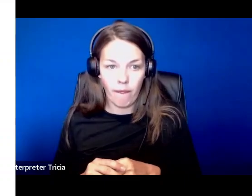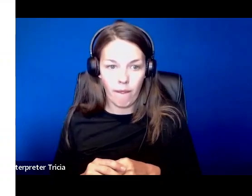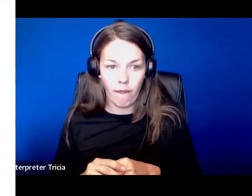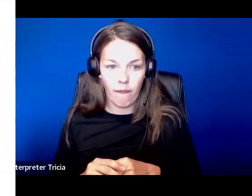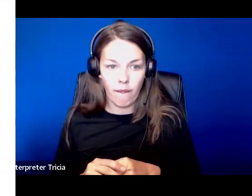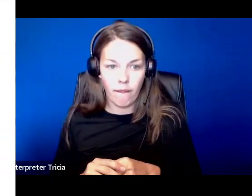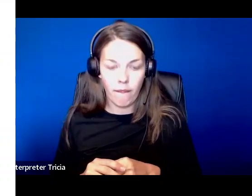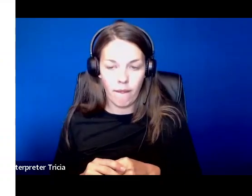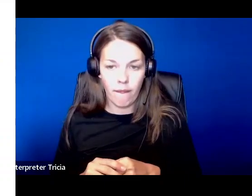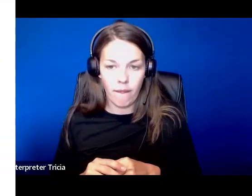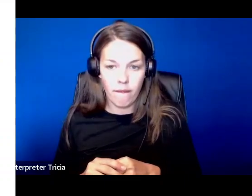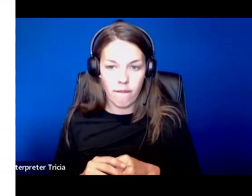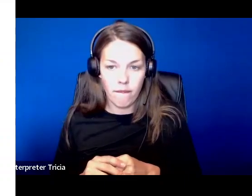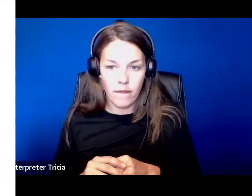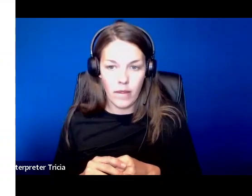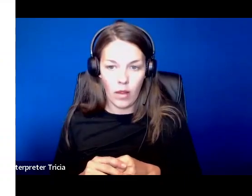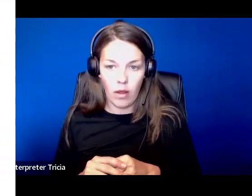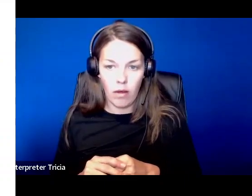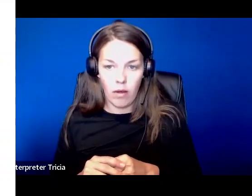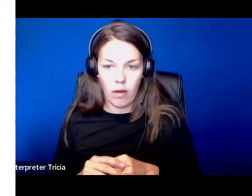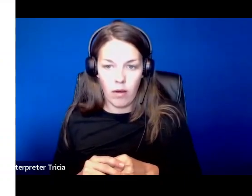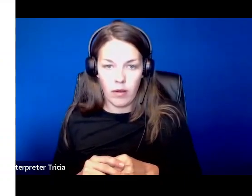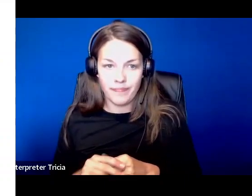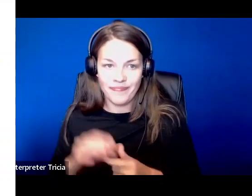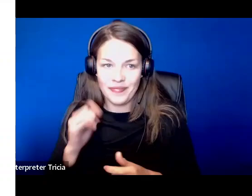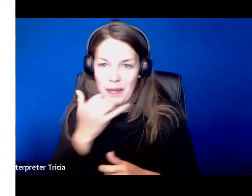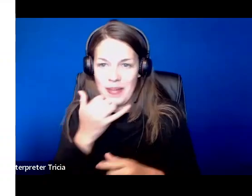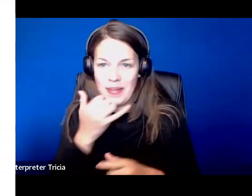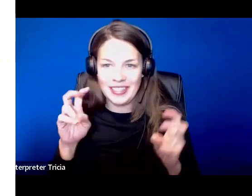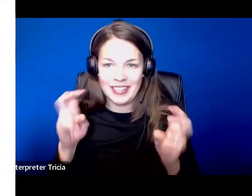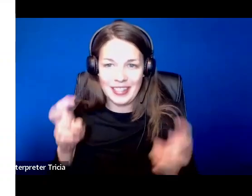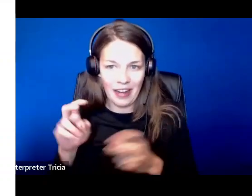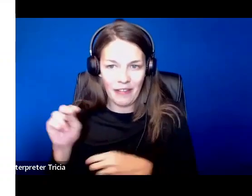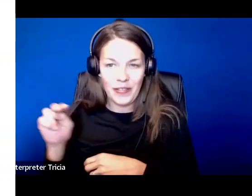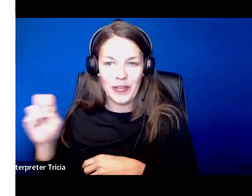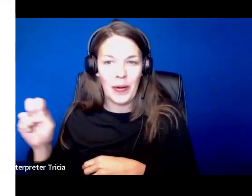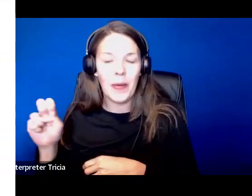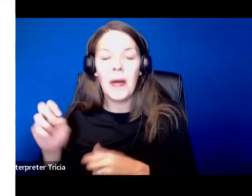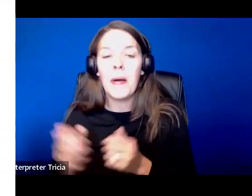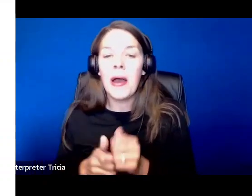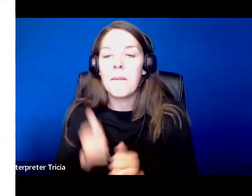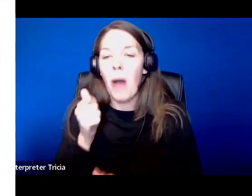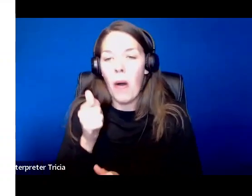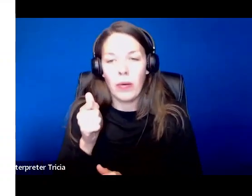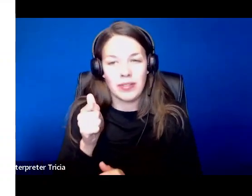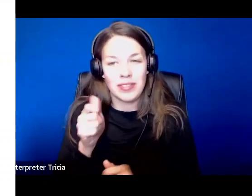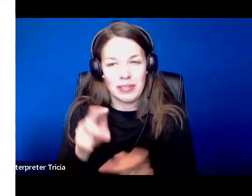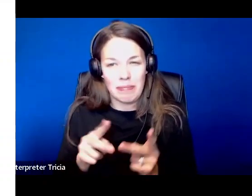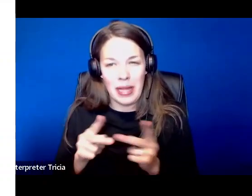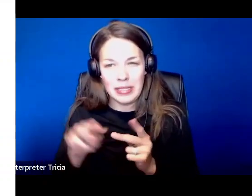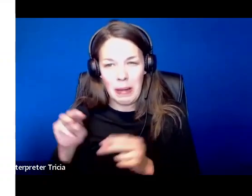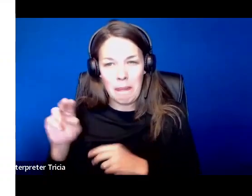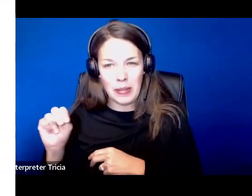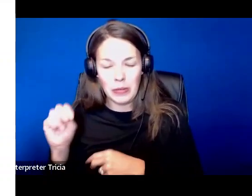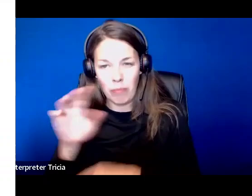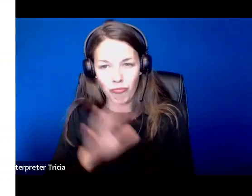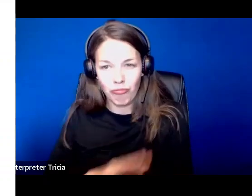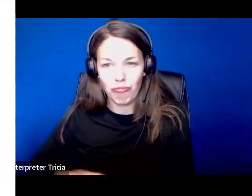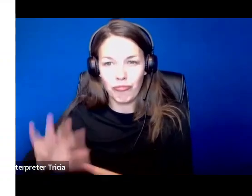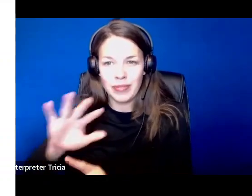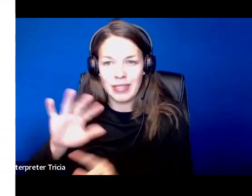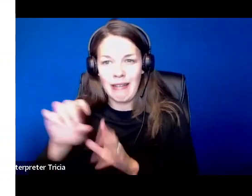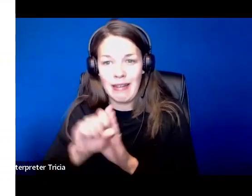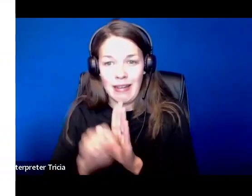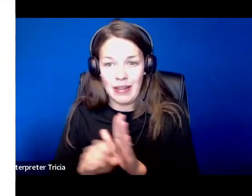So I've mistitled this one for Northeast. In most places in Minnesota that I present about in the statewide,